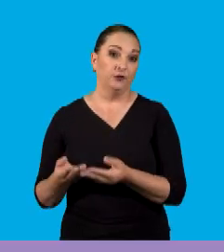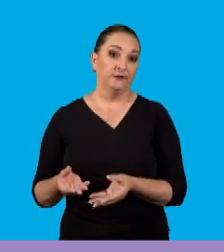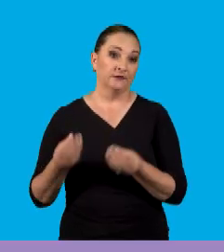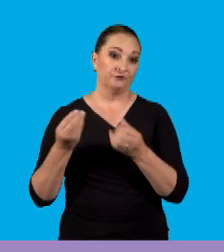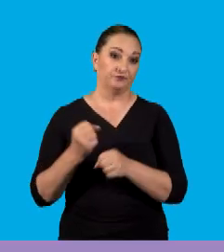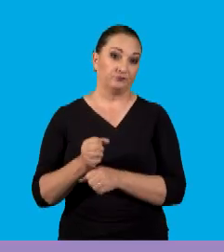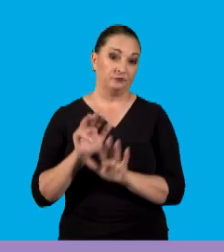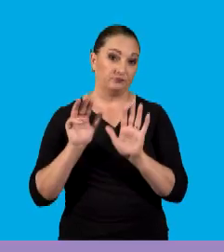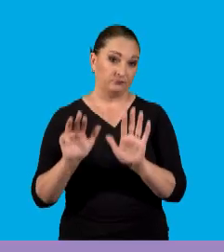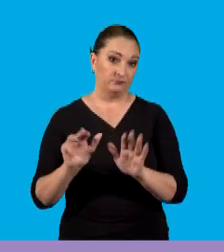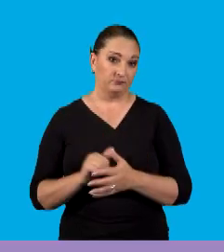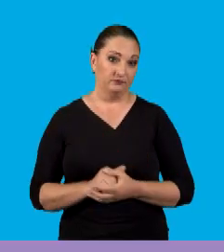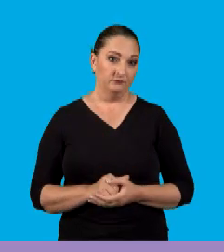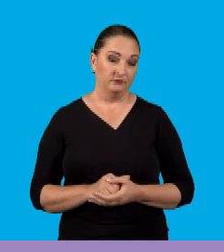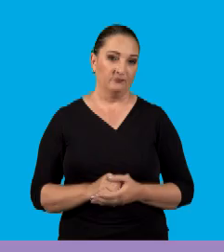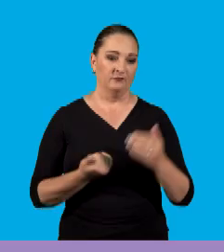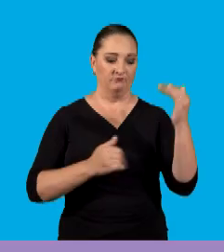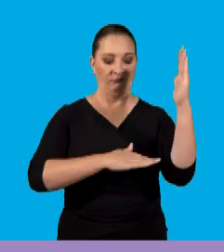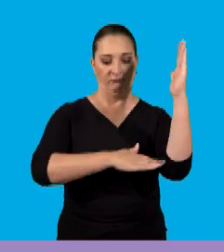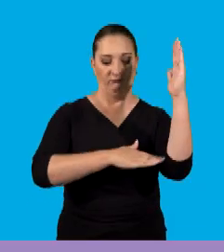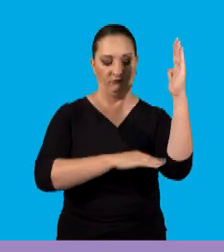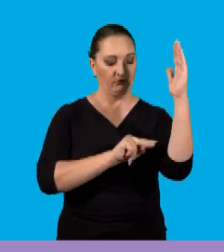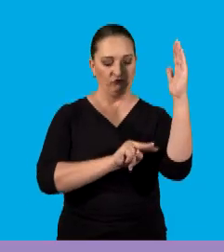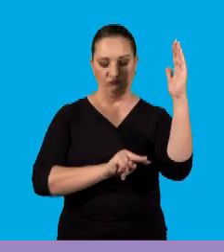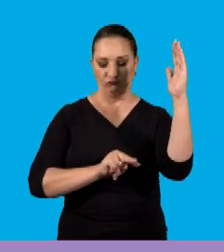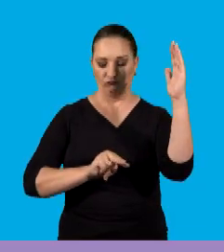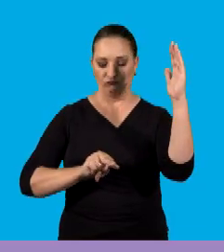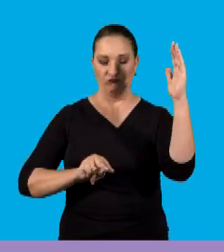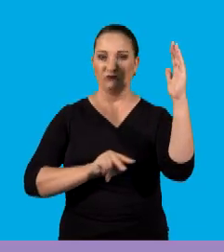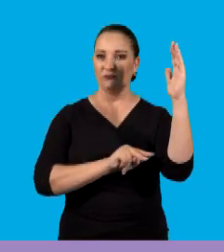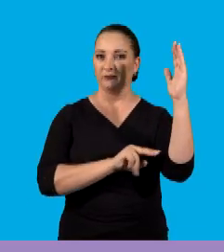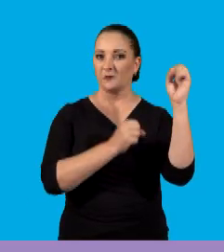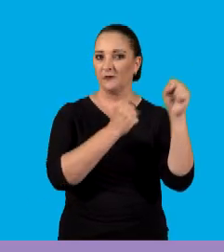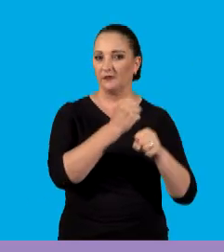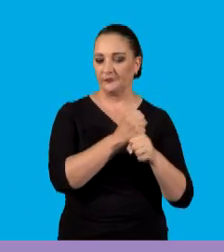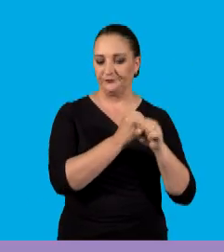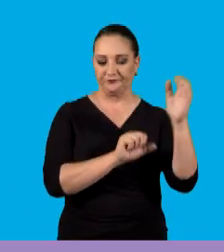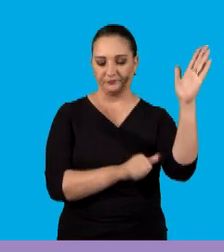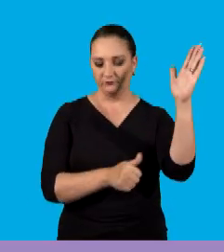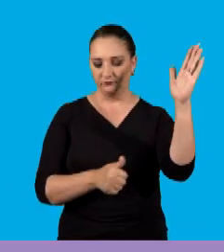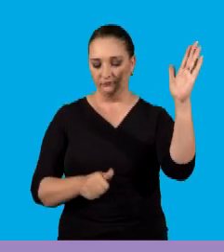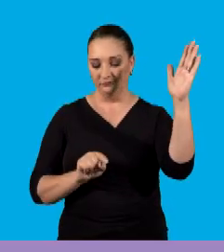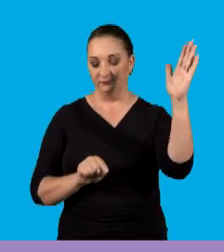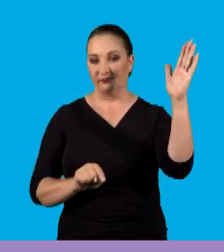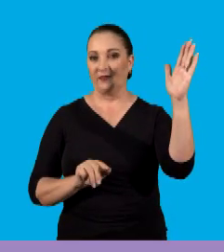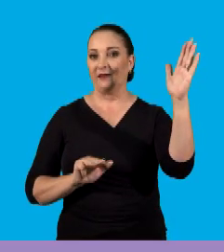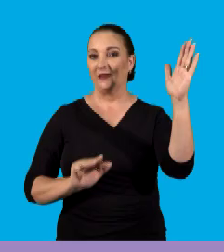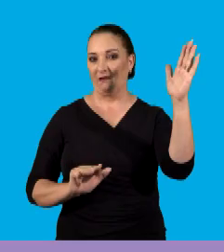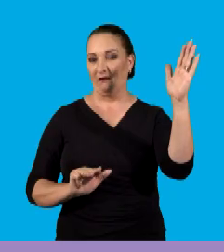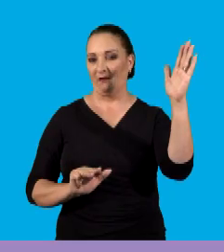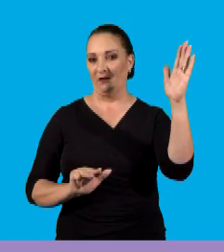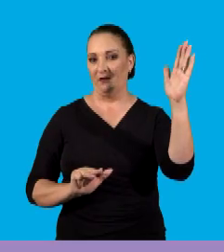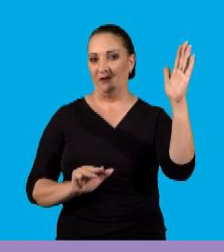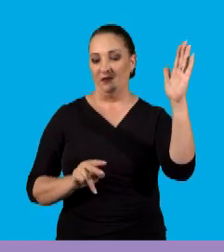grade 9s? Now, for us to find that number, we need to go to the grade 9s. Now, the grades have been represented